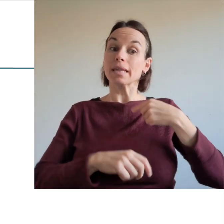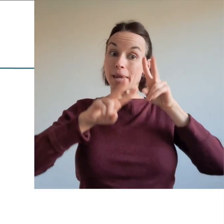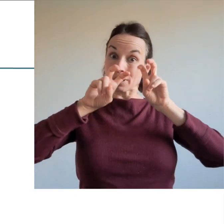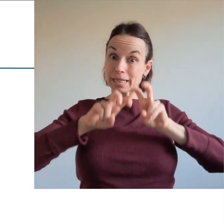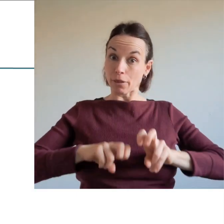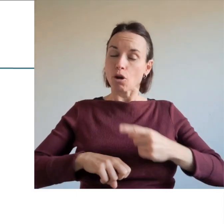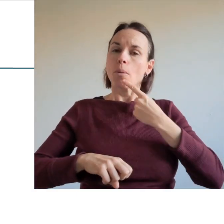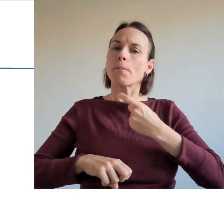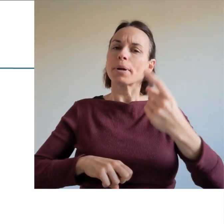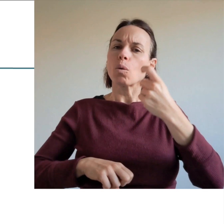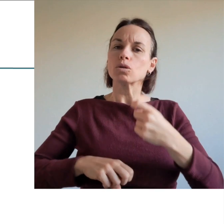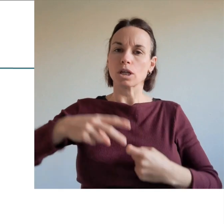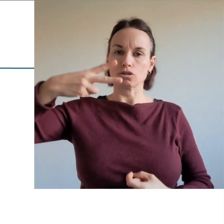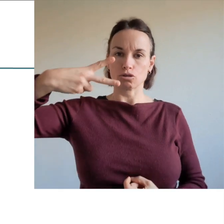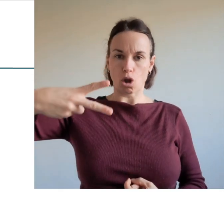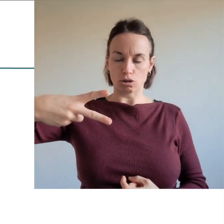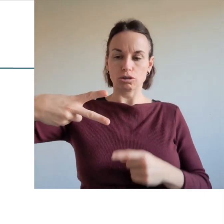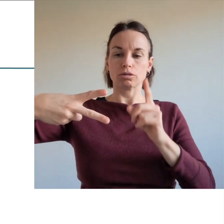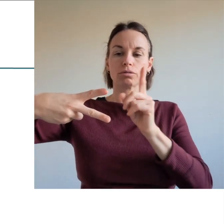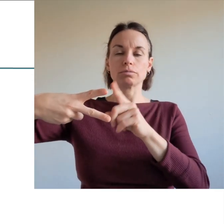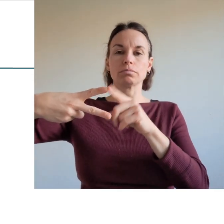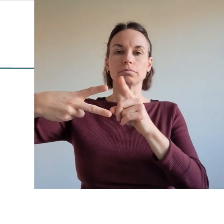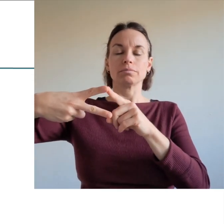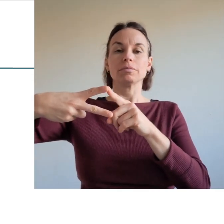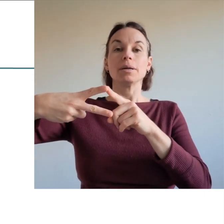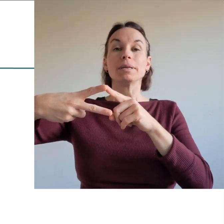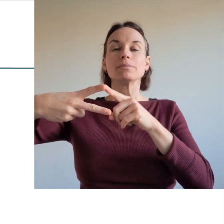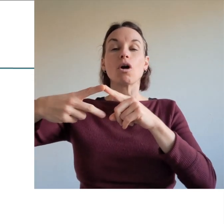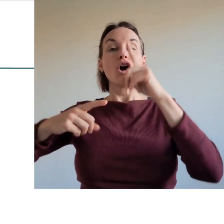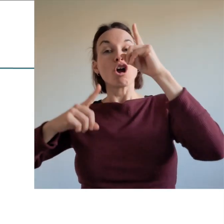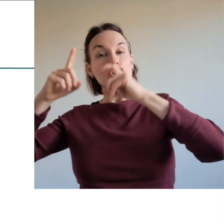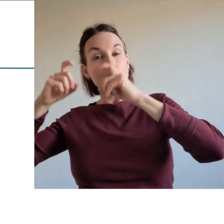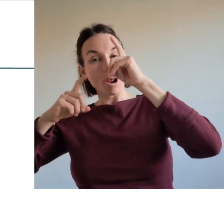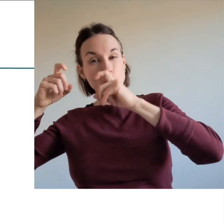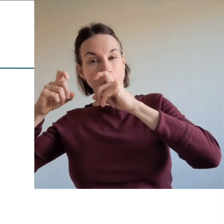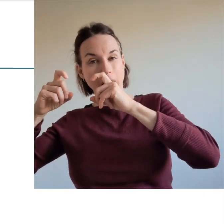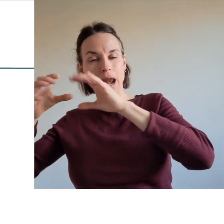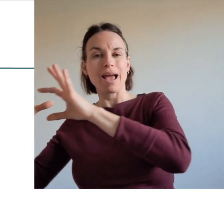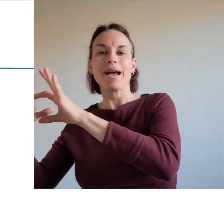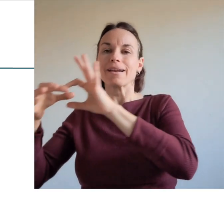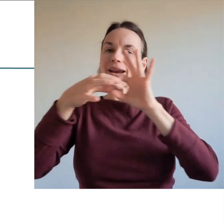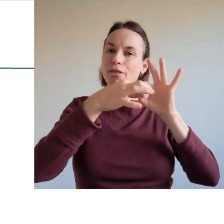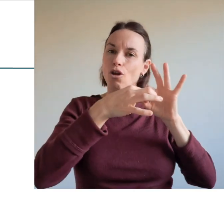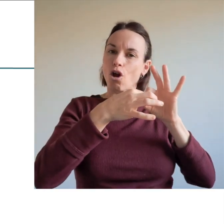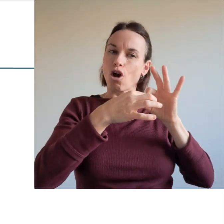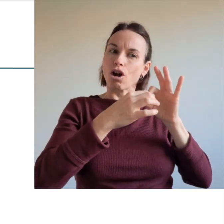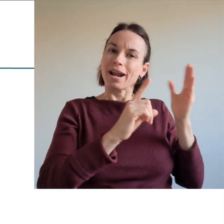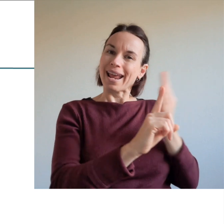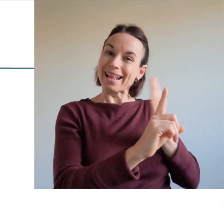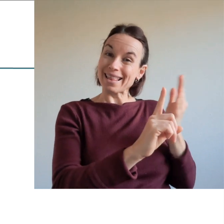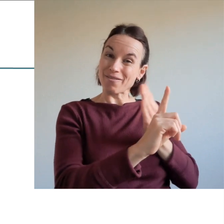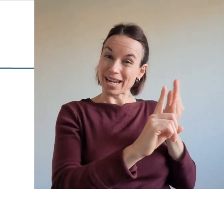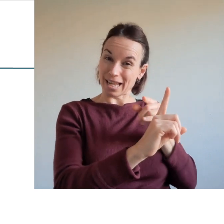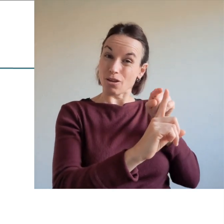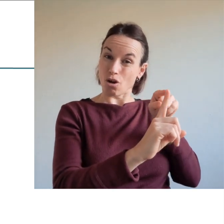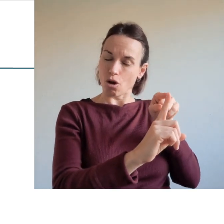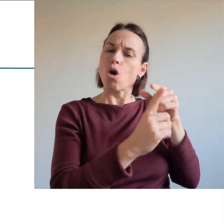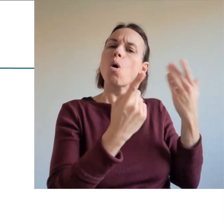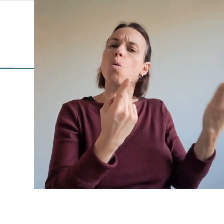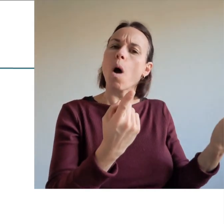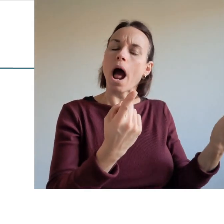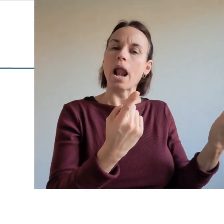non-manual marker, we are interested in understanding what's the status of the non-manuals that occur